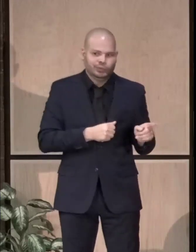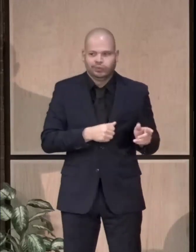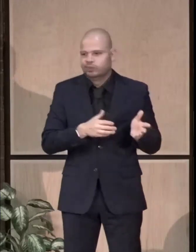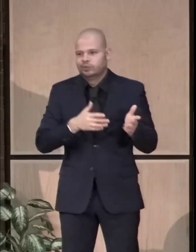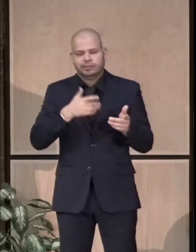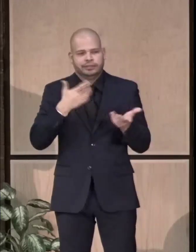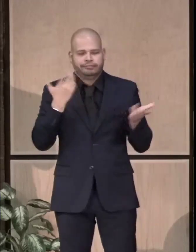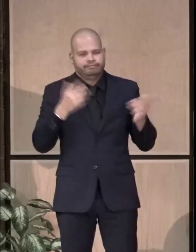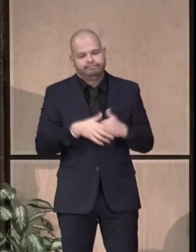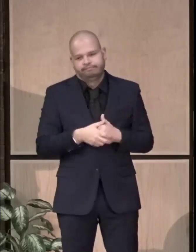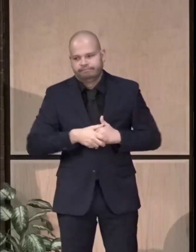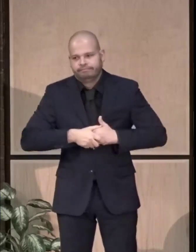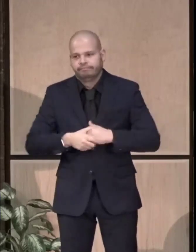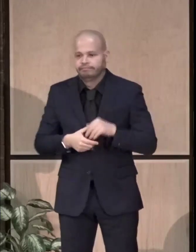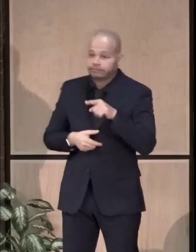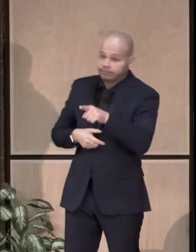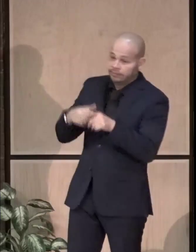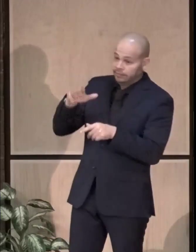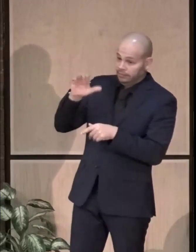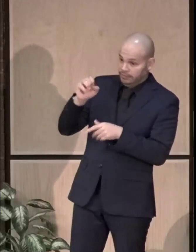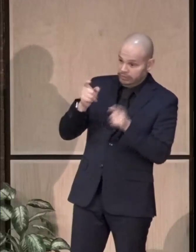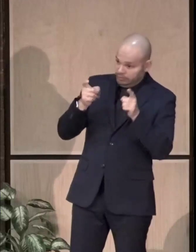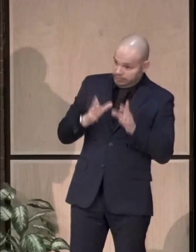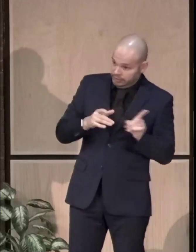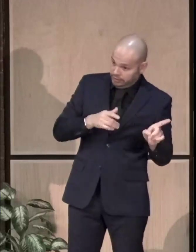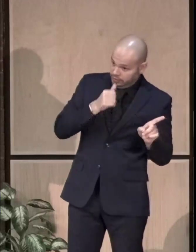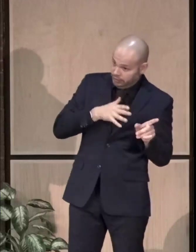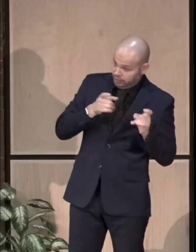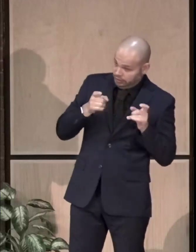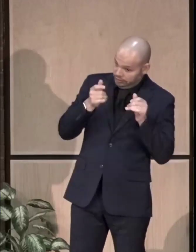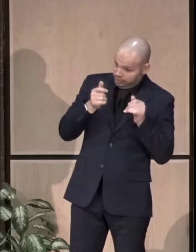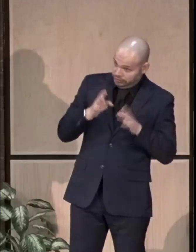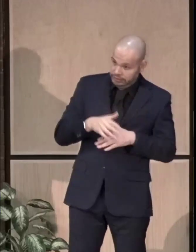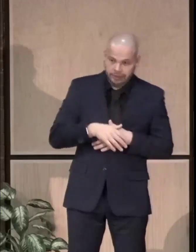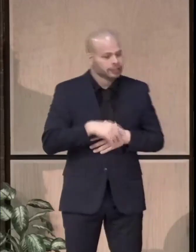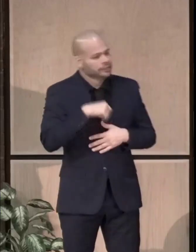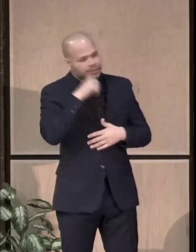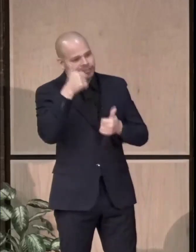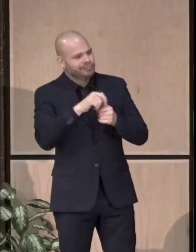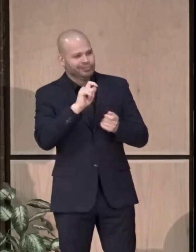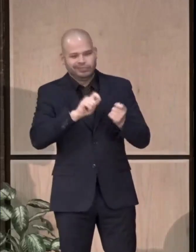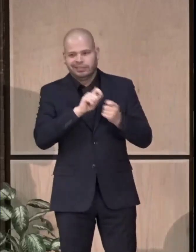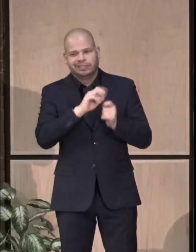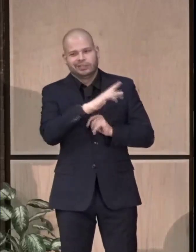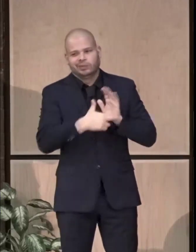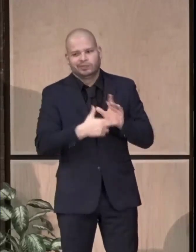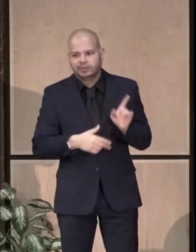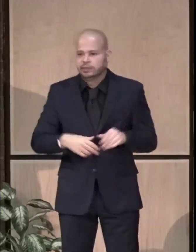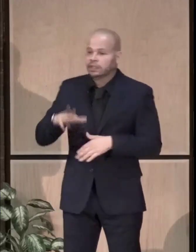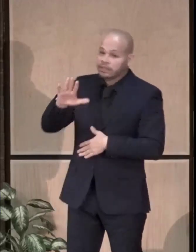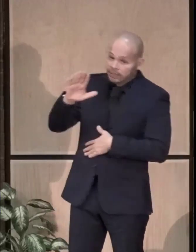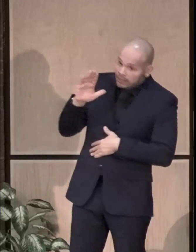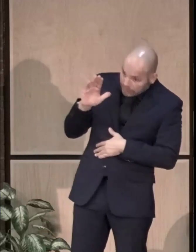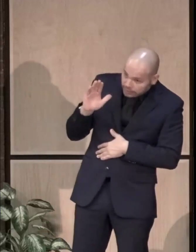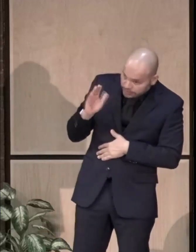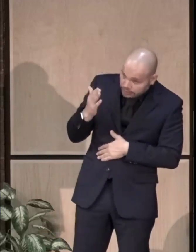Was it the case manager? I cannot recall if it was specifically the case manager. And it says this might require an order